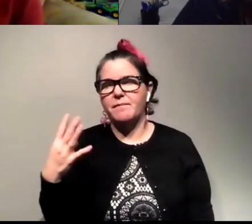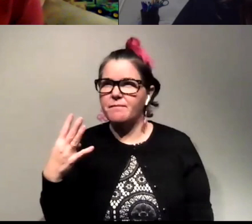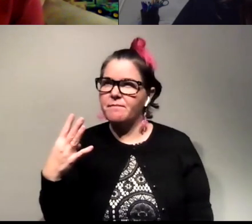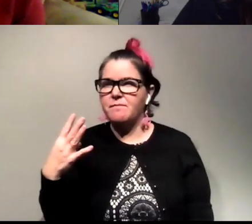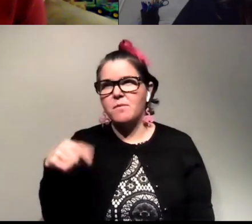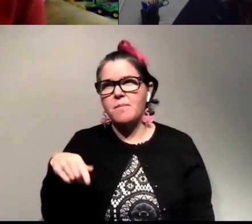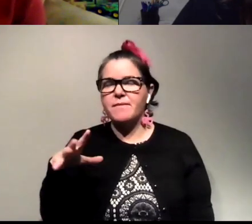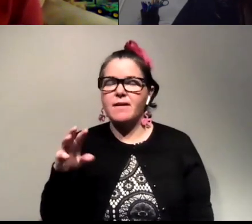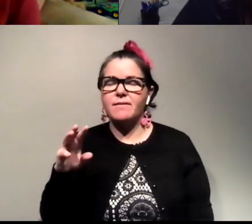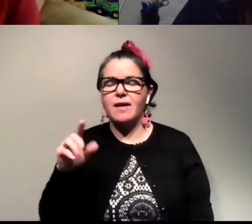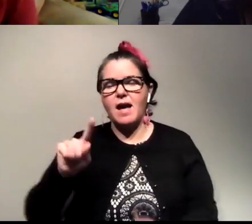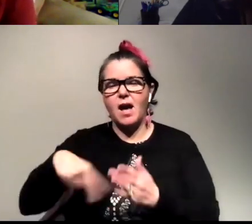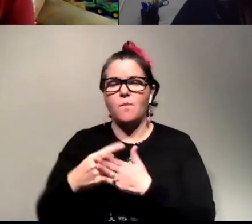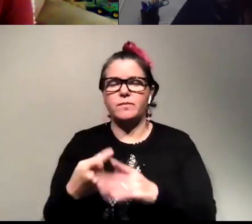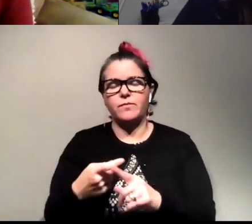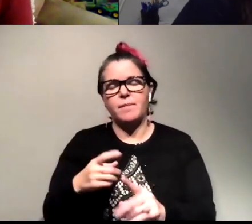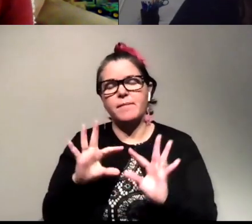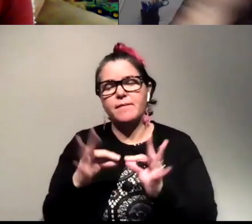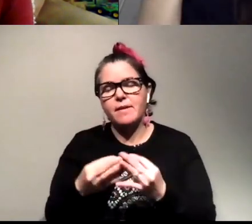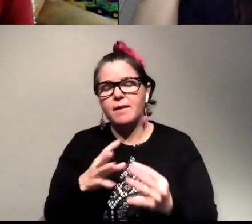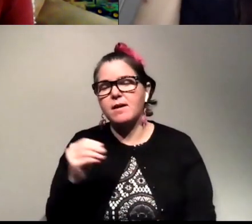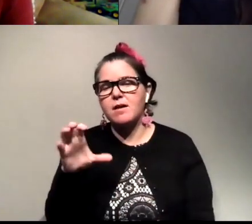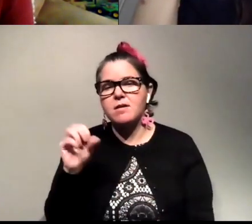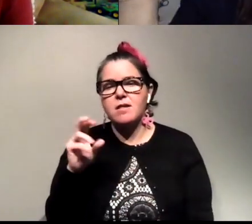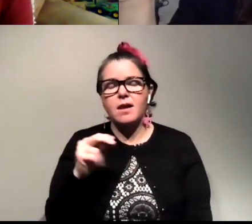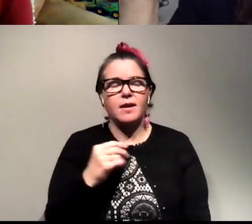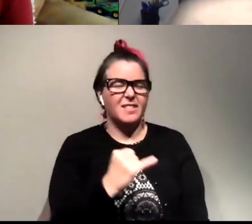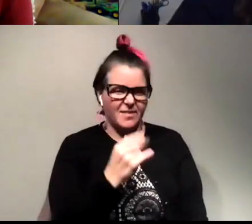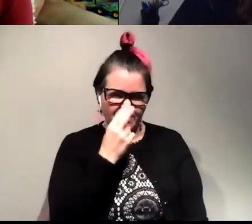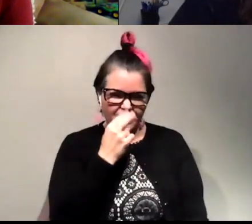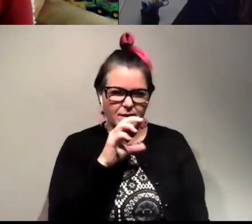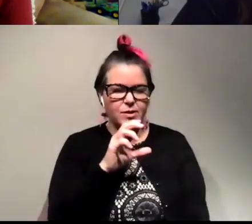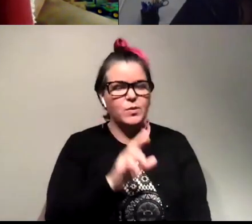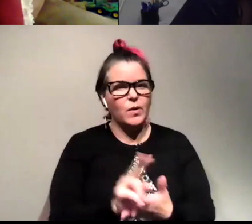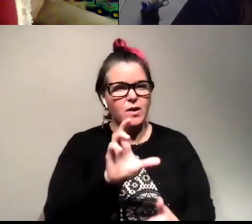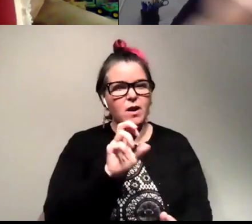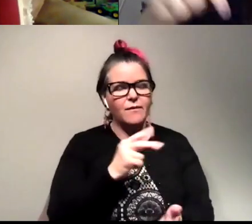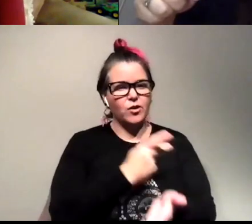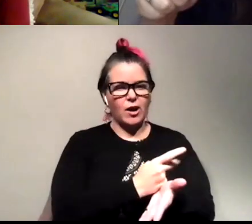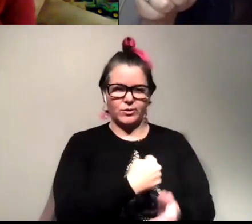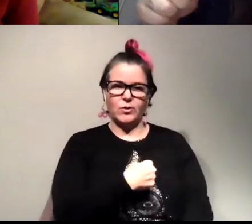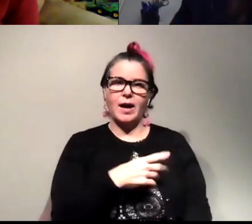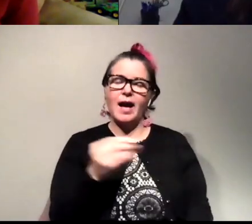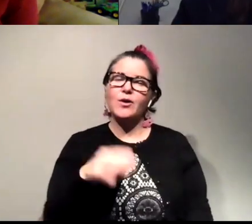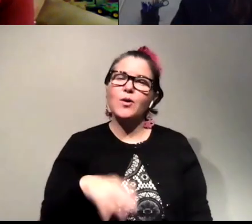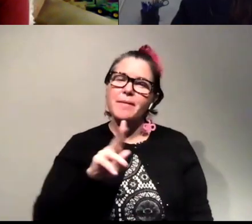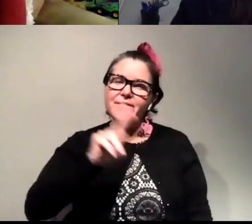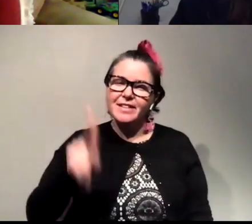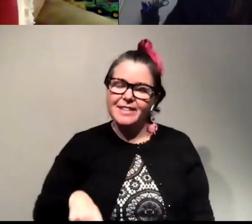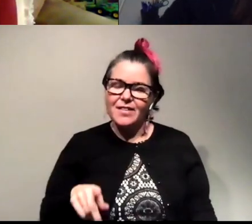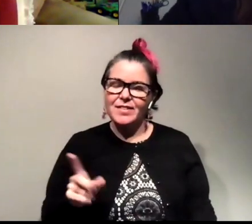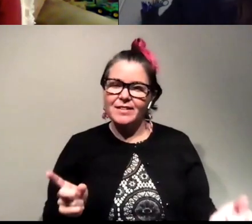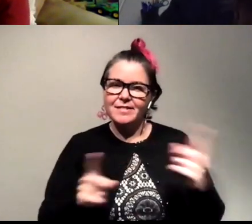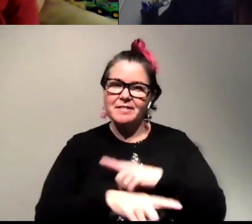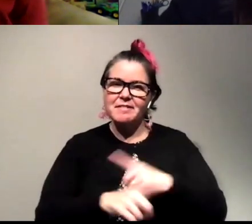hours from Connecticut in my family. That's funny. I went to UConn for grad school and grew up in Philadelphia. So